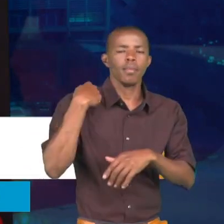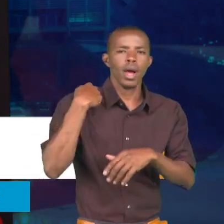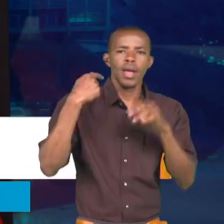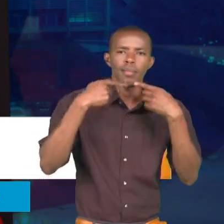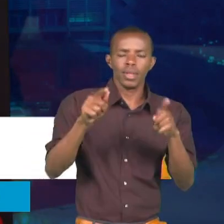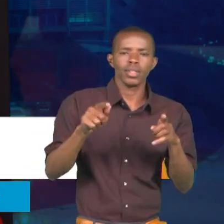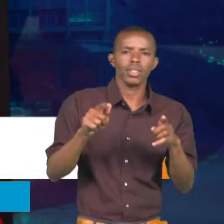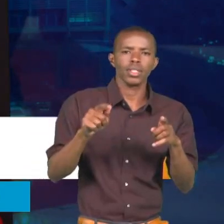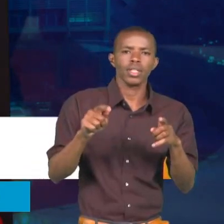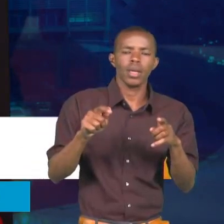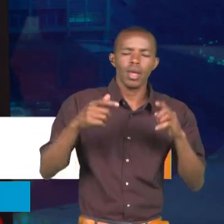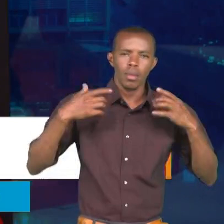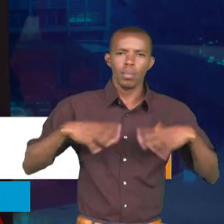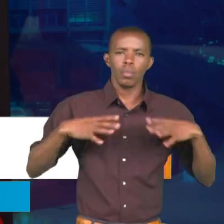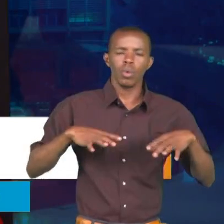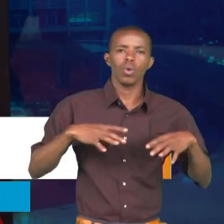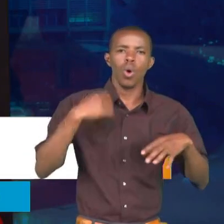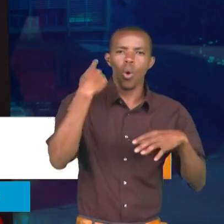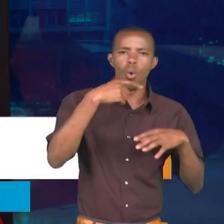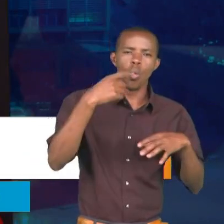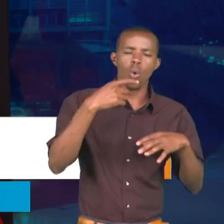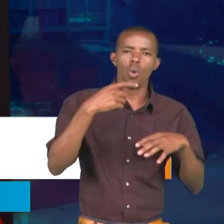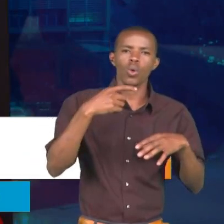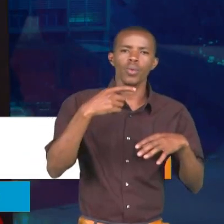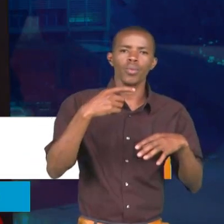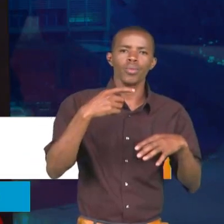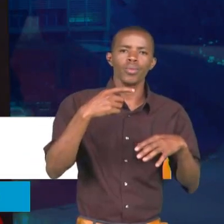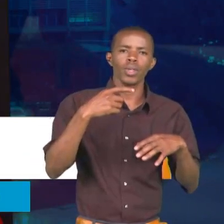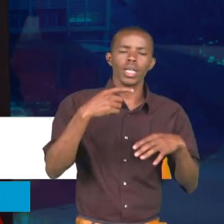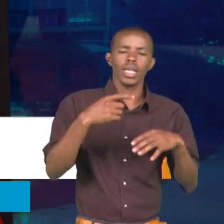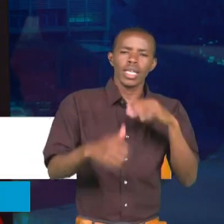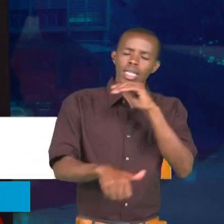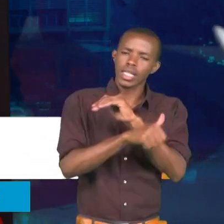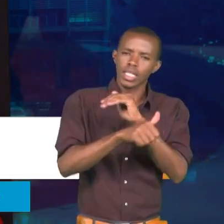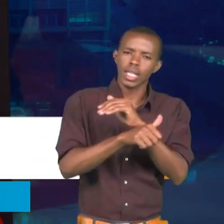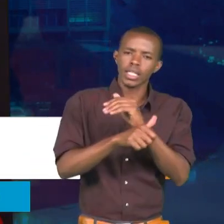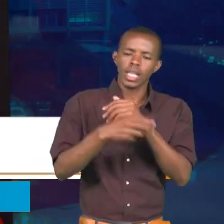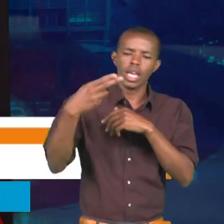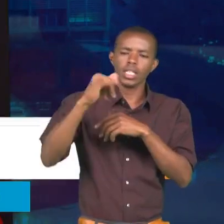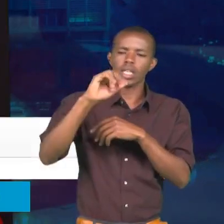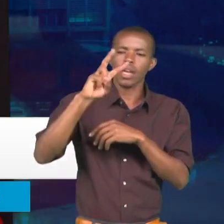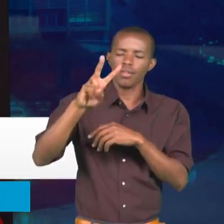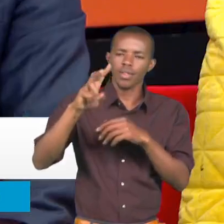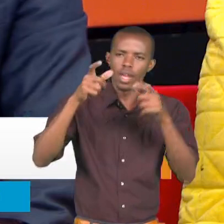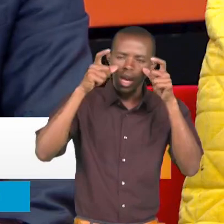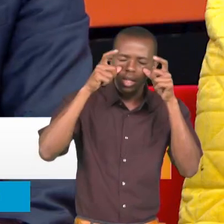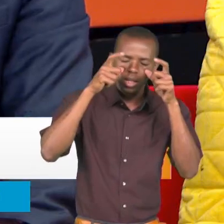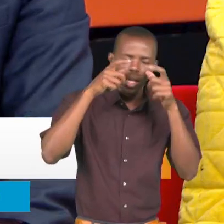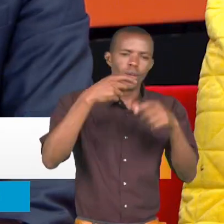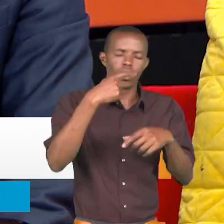but it's for people who are at ongoing risk for HIV. You're explaining more about the vaccine, actually. Yes,